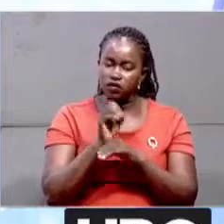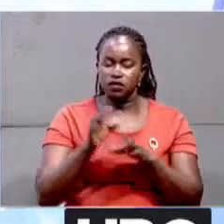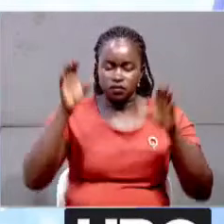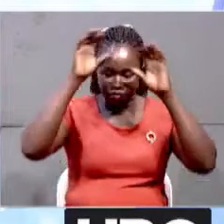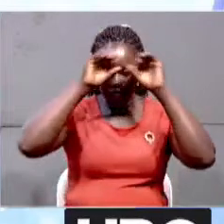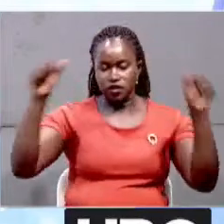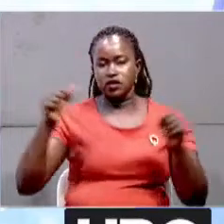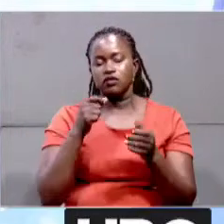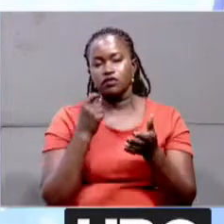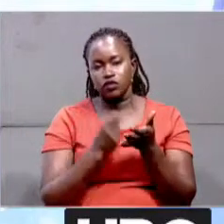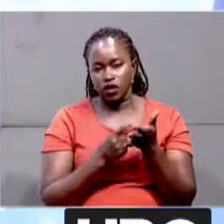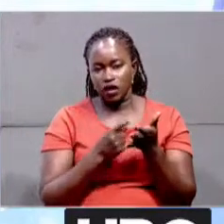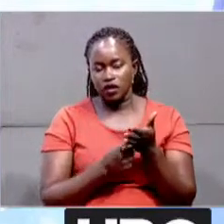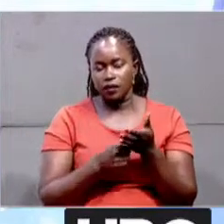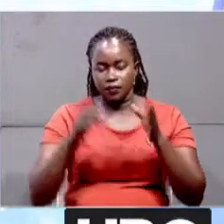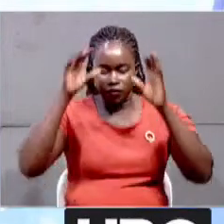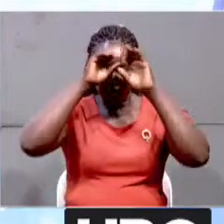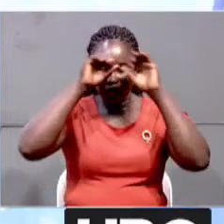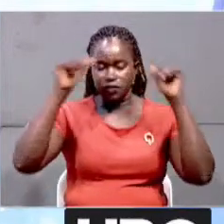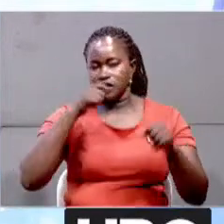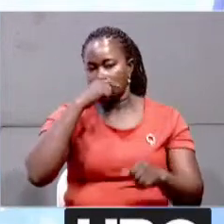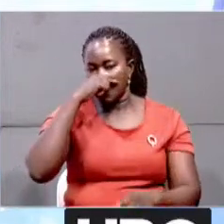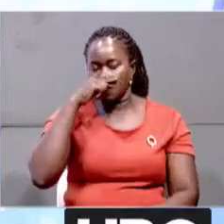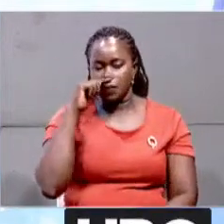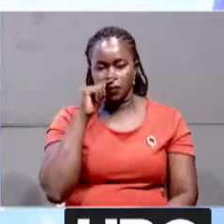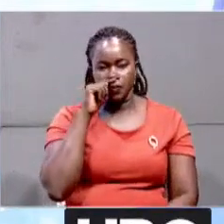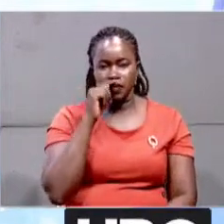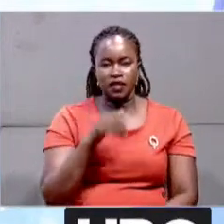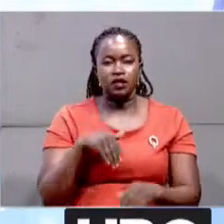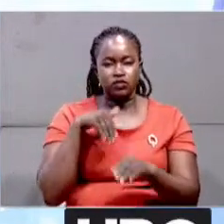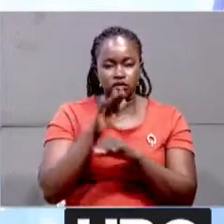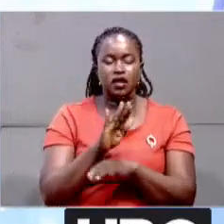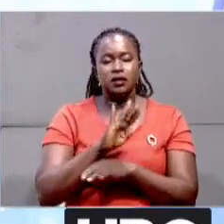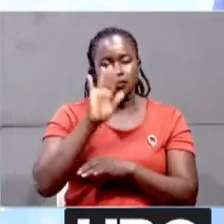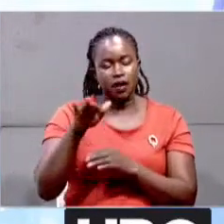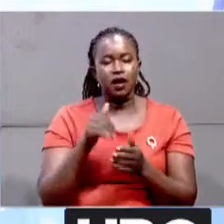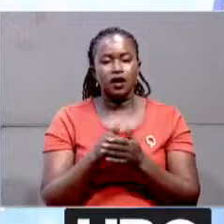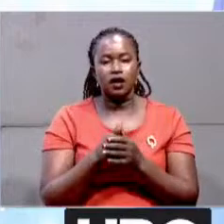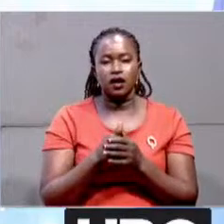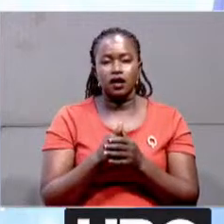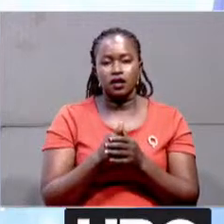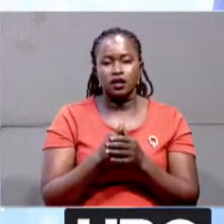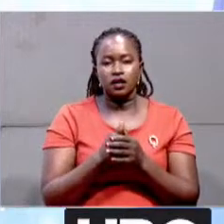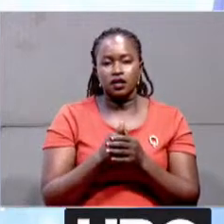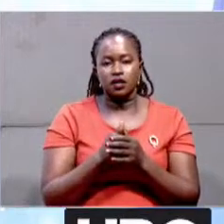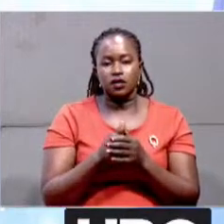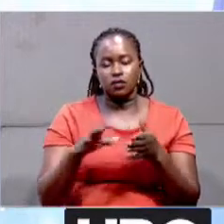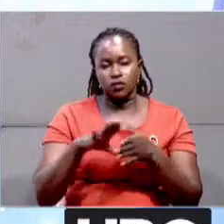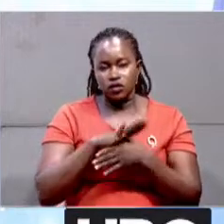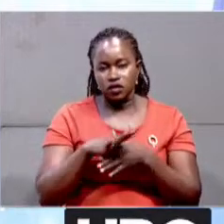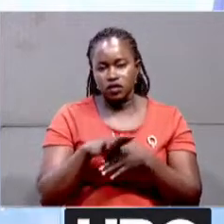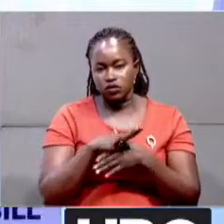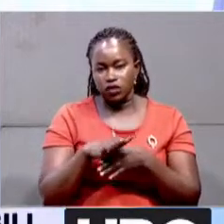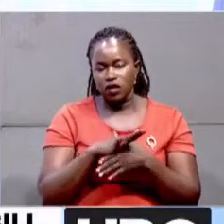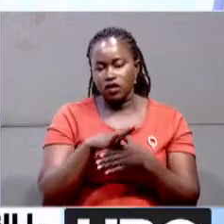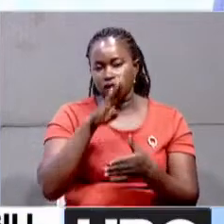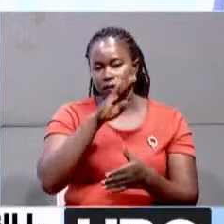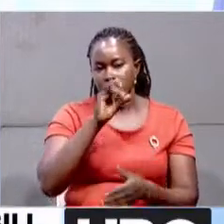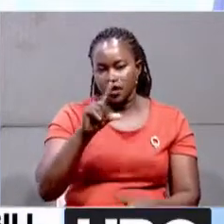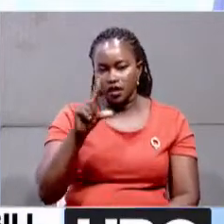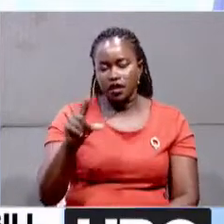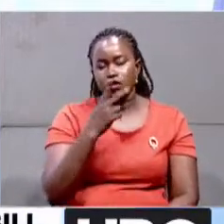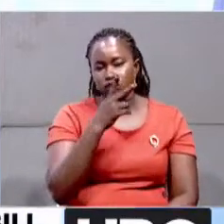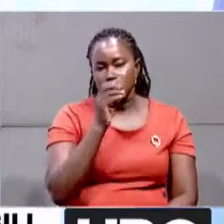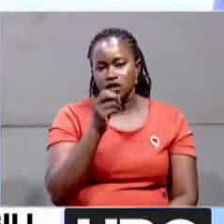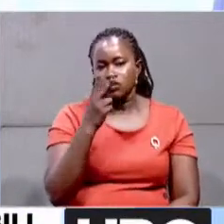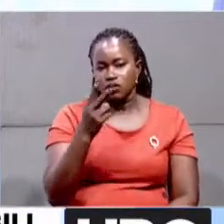President of the Republic of Uganda, President Yoweri Kaguta Museveni, to send back the Anti-Homosexuality Bill 2023 to